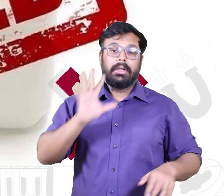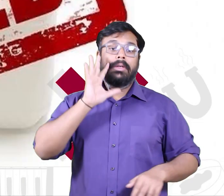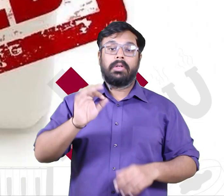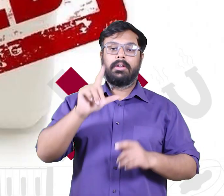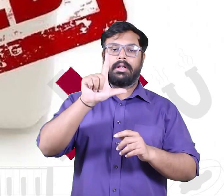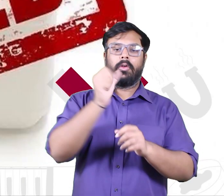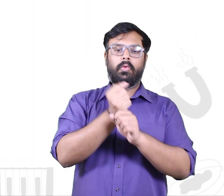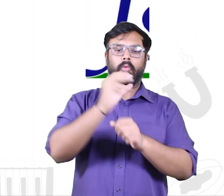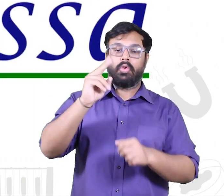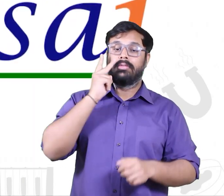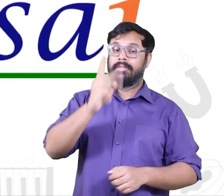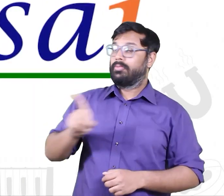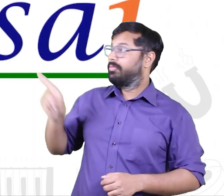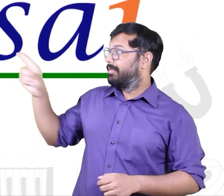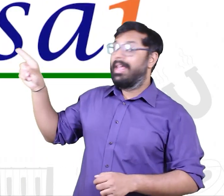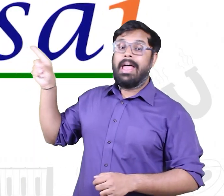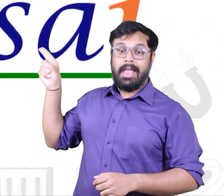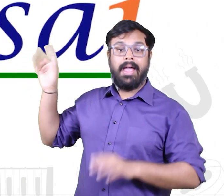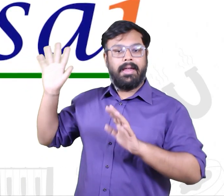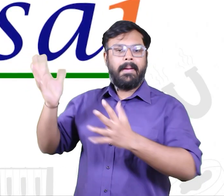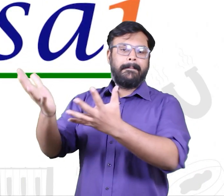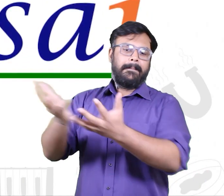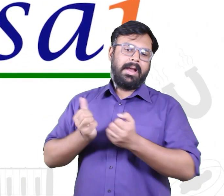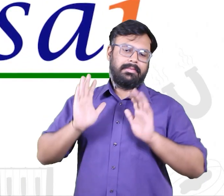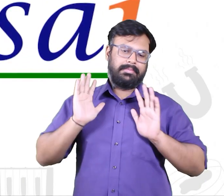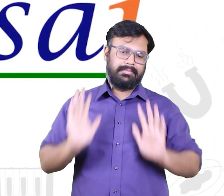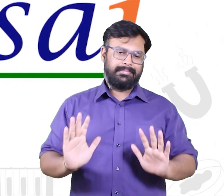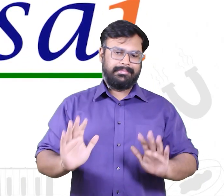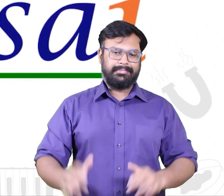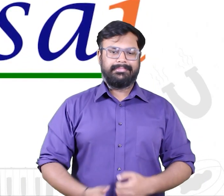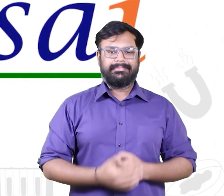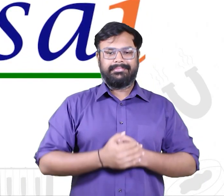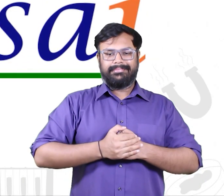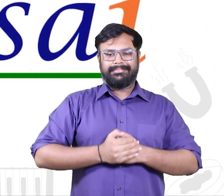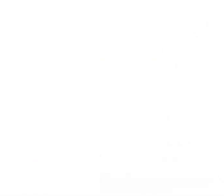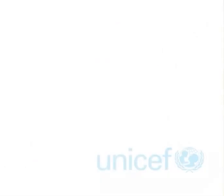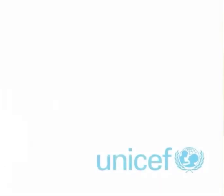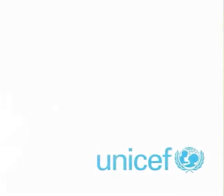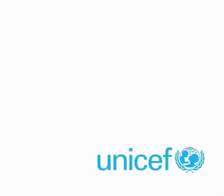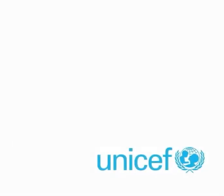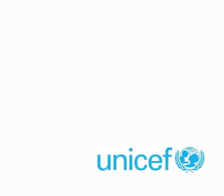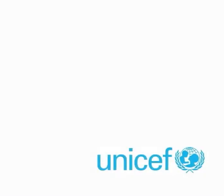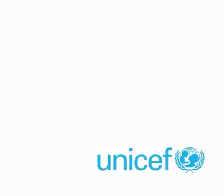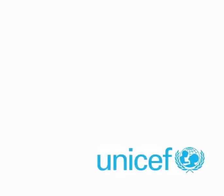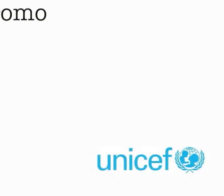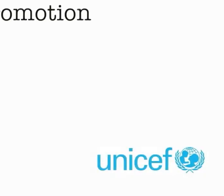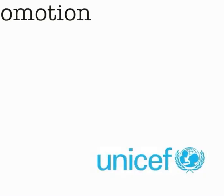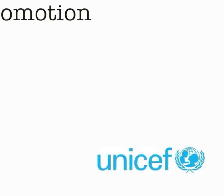exceeded their expiry date, or if there is no FSSAI or egg mark logo on the packet.